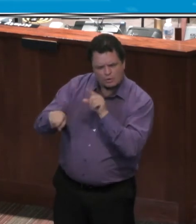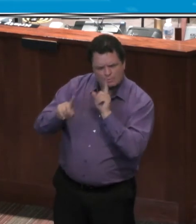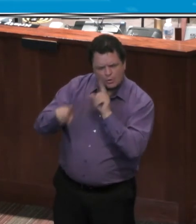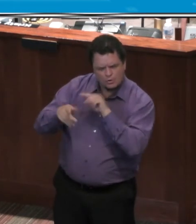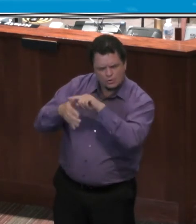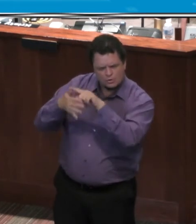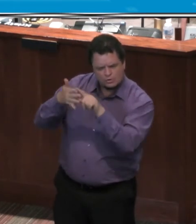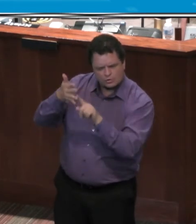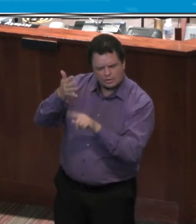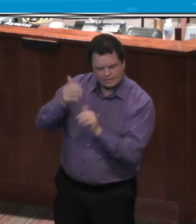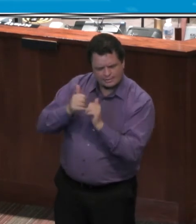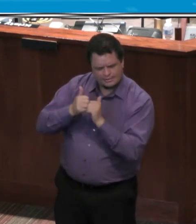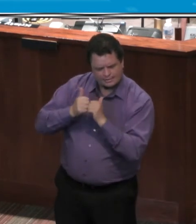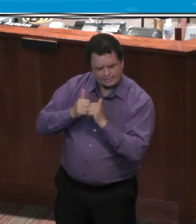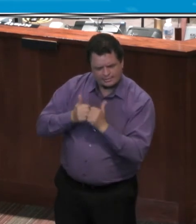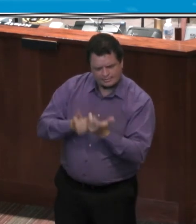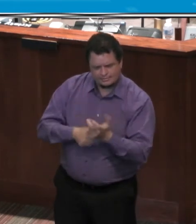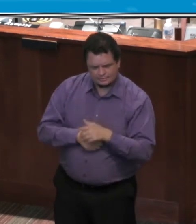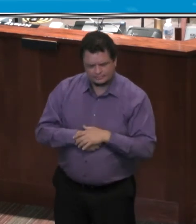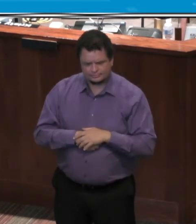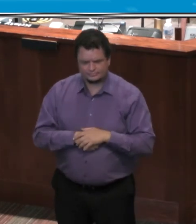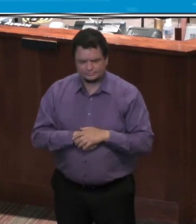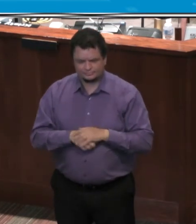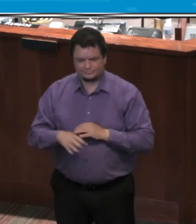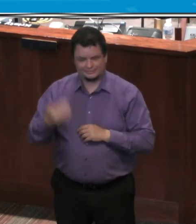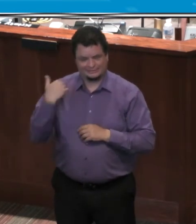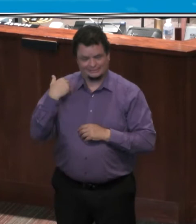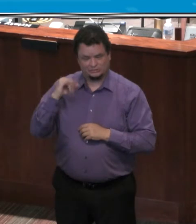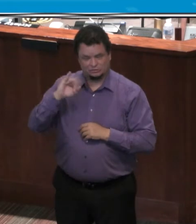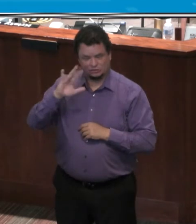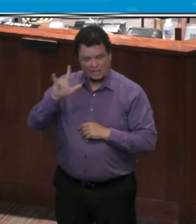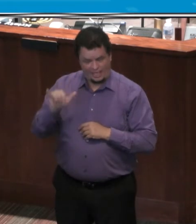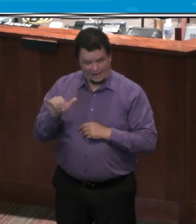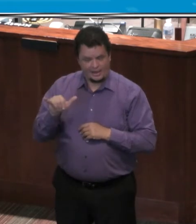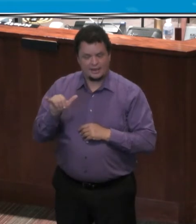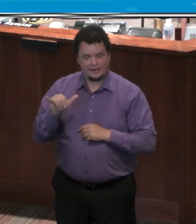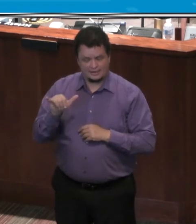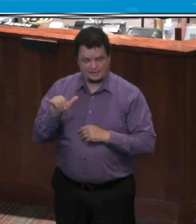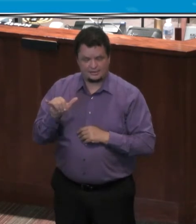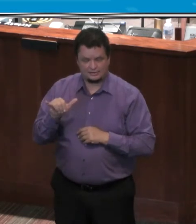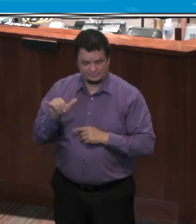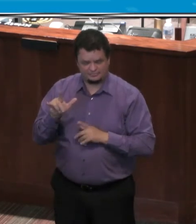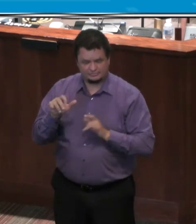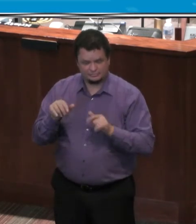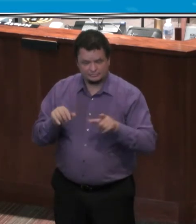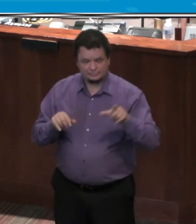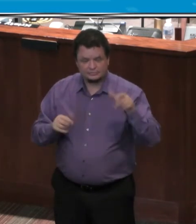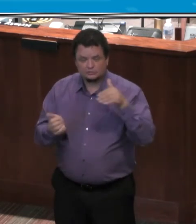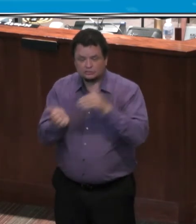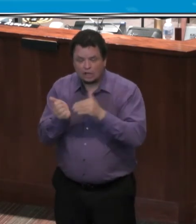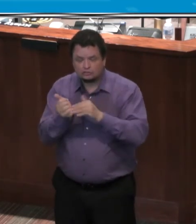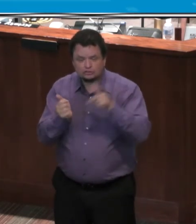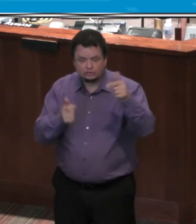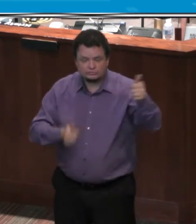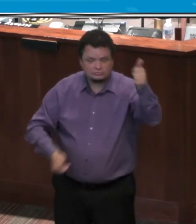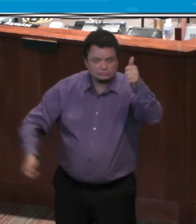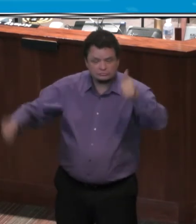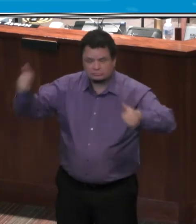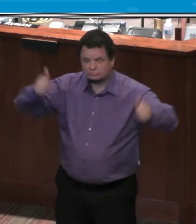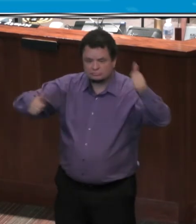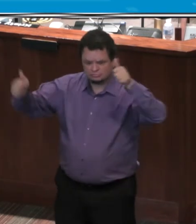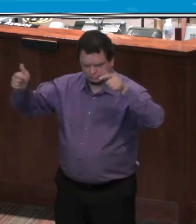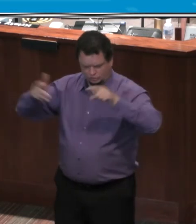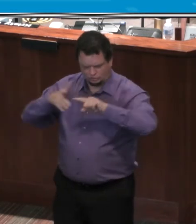write some localized school guidance on reopening, and I point that out because it wasn't until August